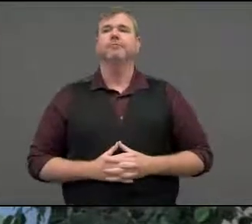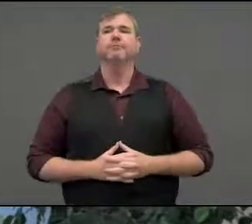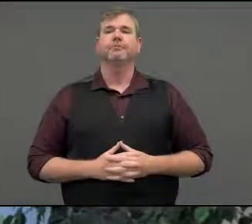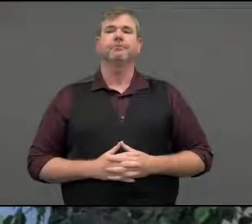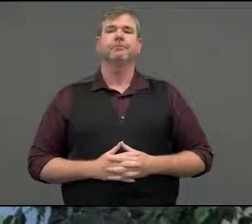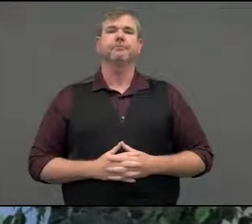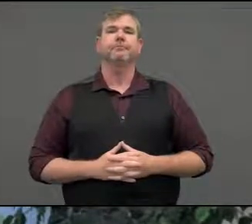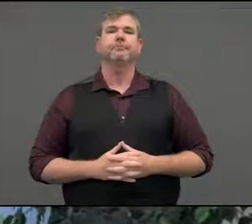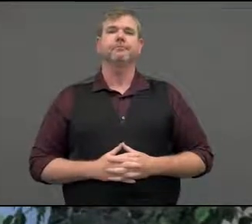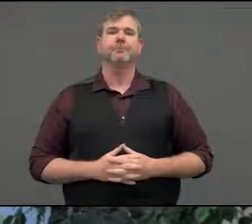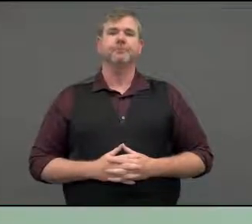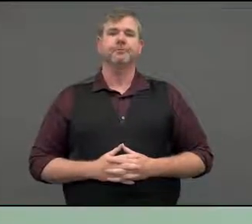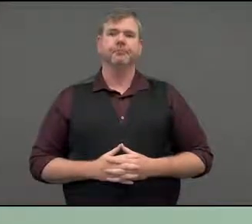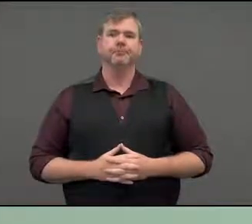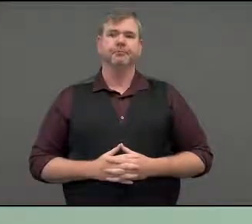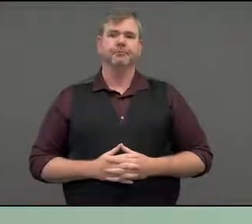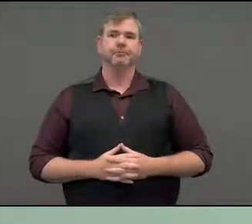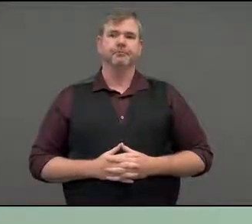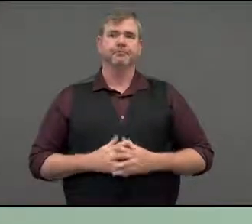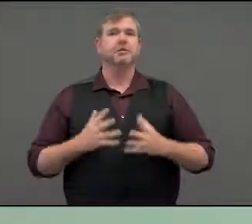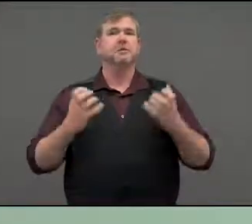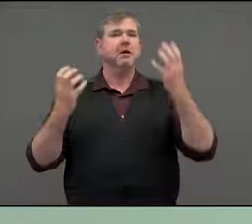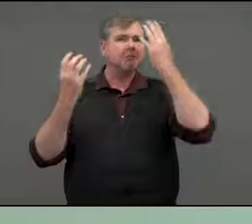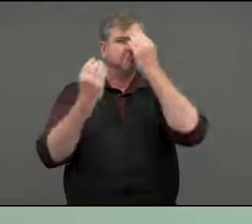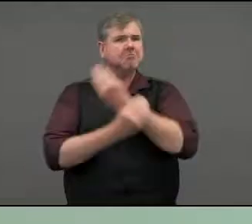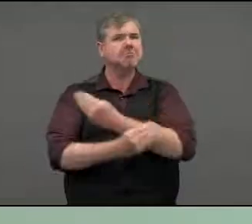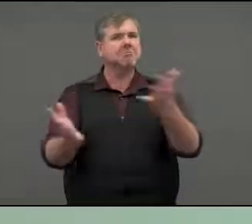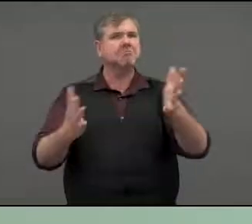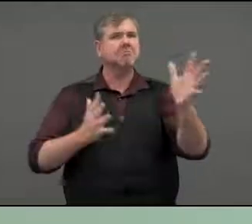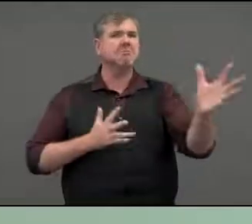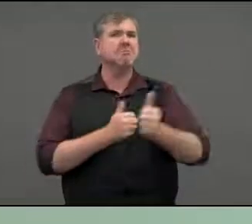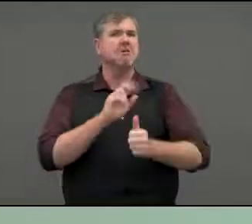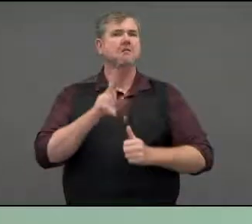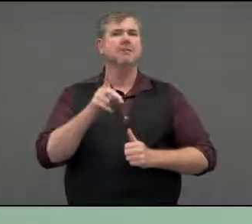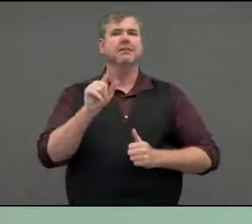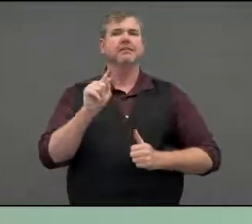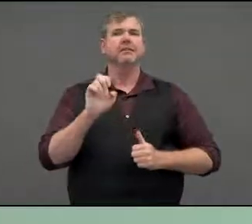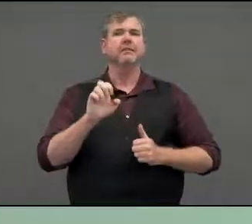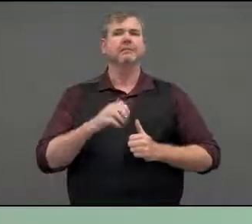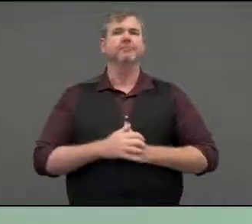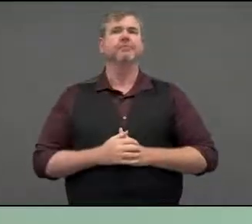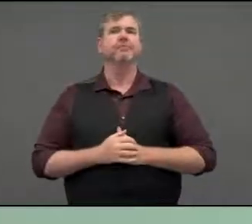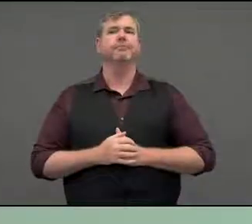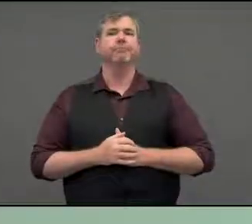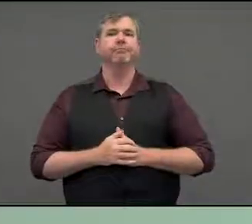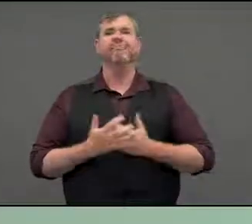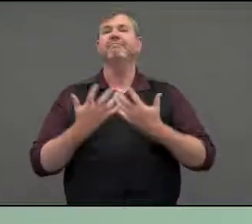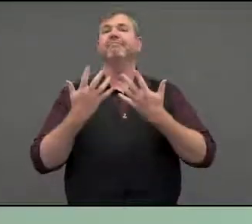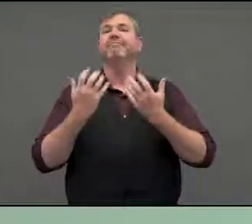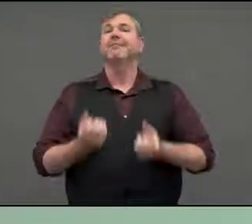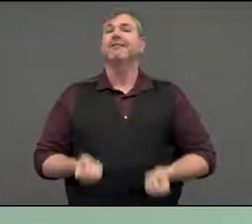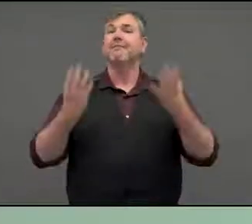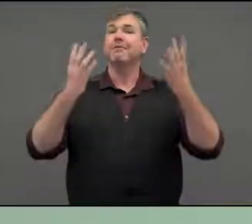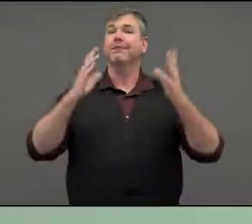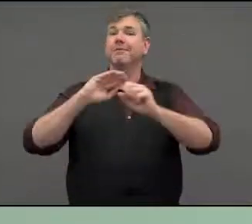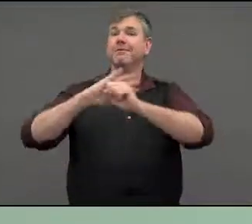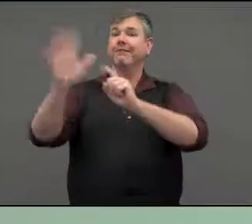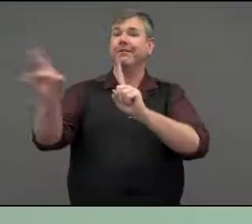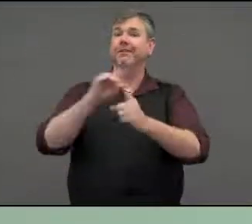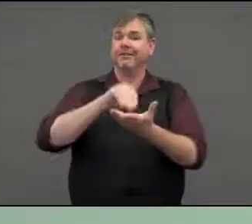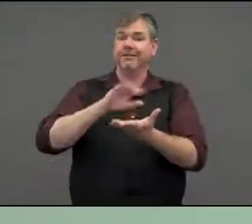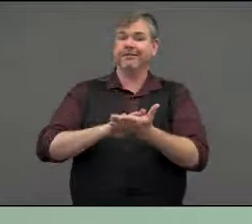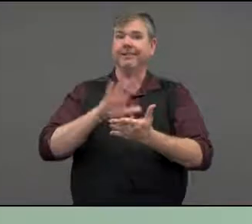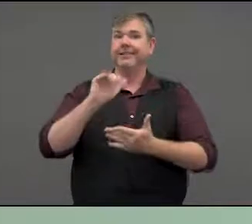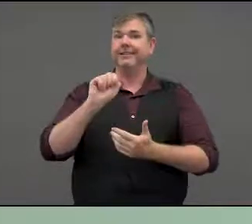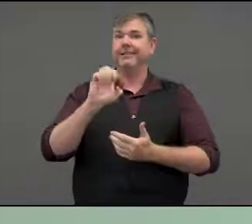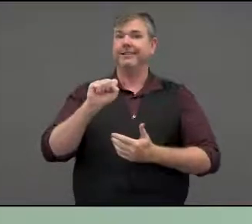we get started on the total case count. We hit 10,000 cases over the weekend. It's a grim milestone for the county.